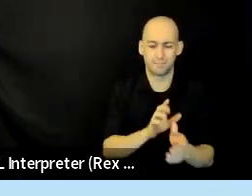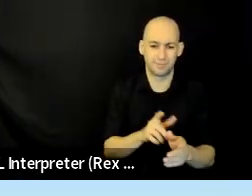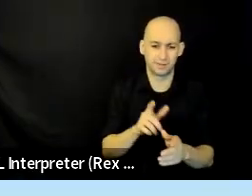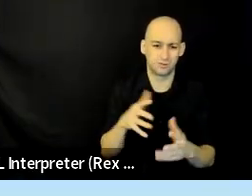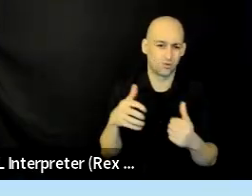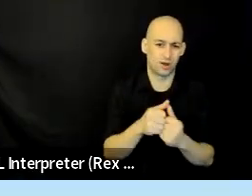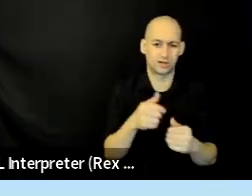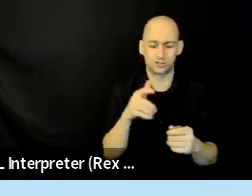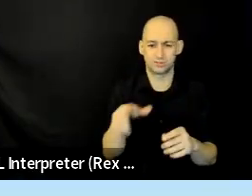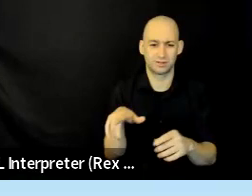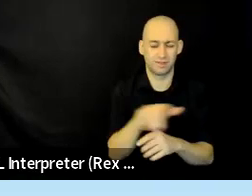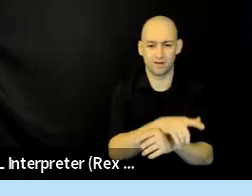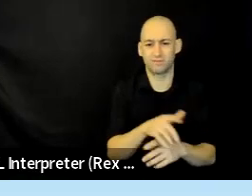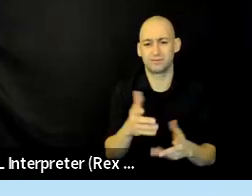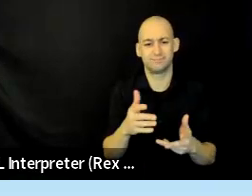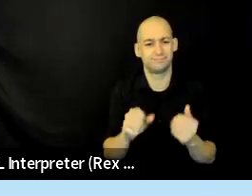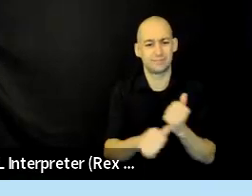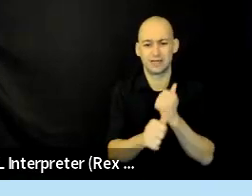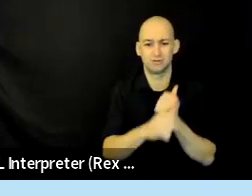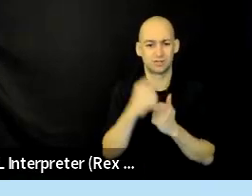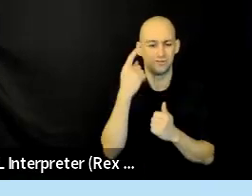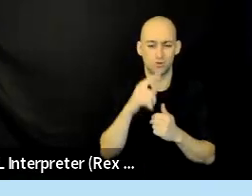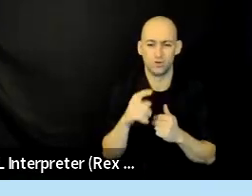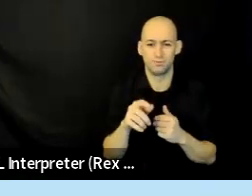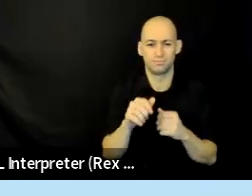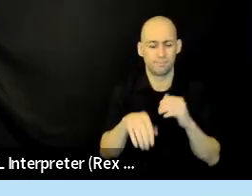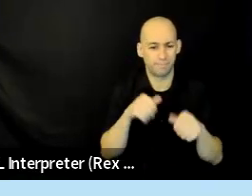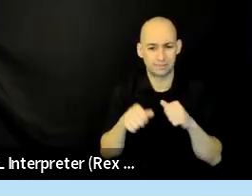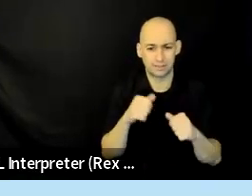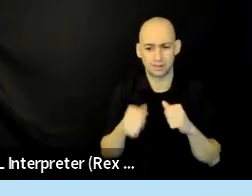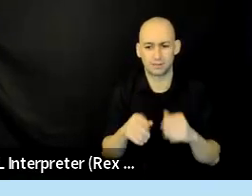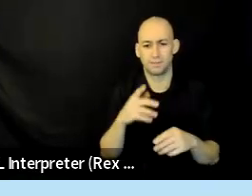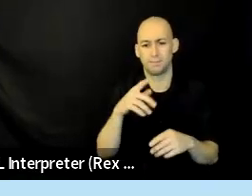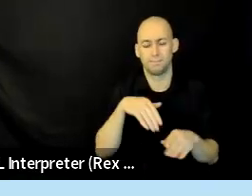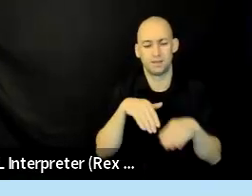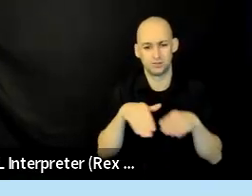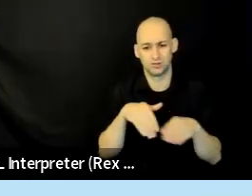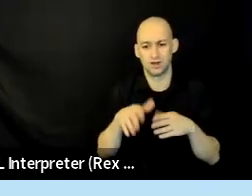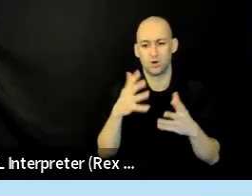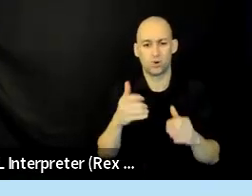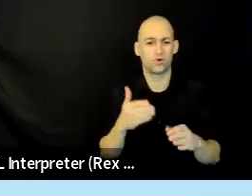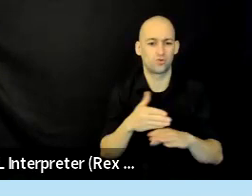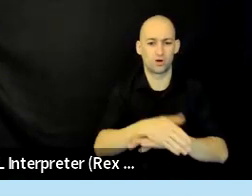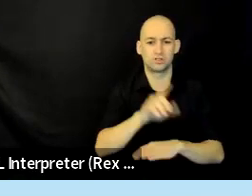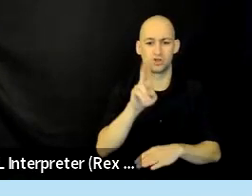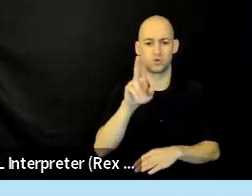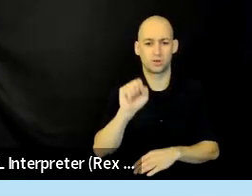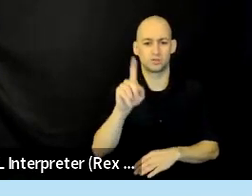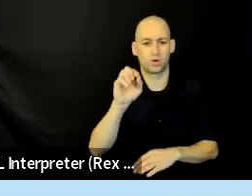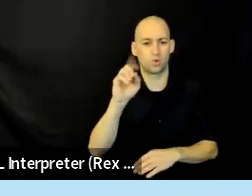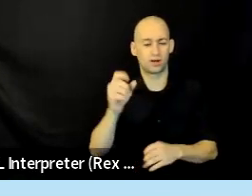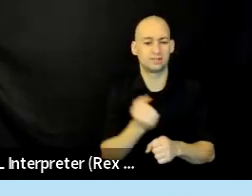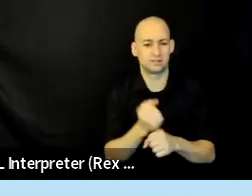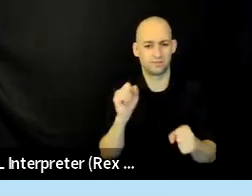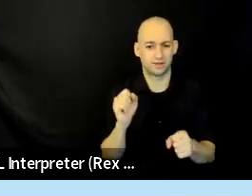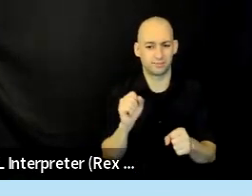for bicyclists and pedestrians by providing the new undercrossing to cross US 101 safely. The project aligns with the